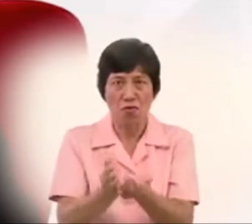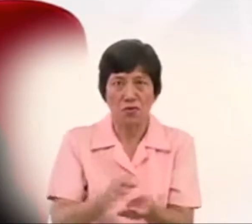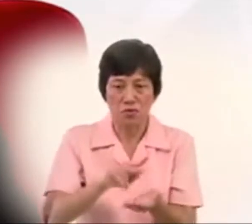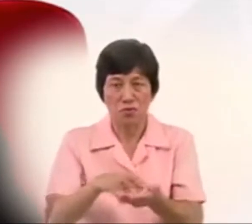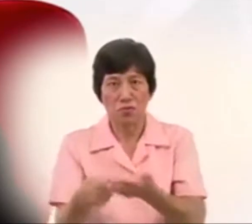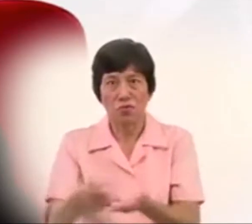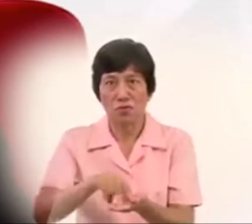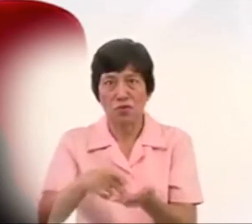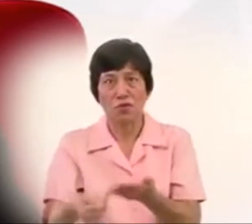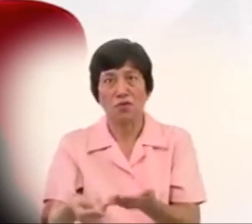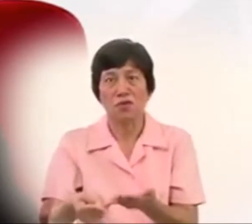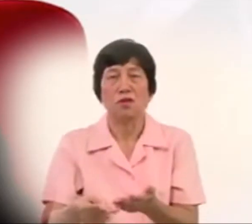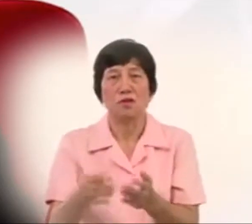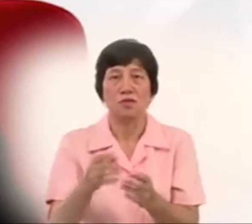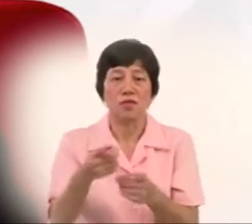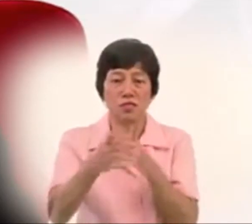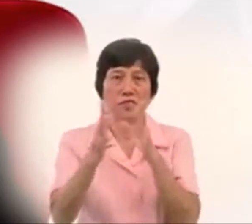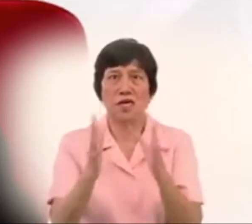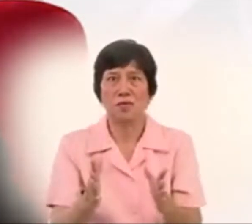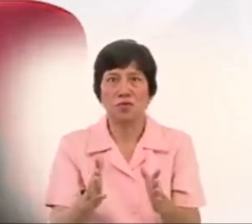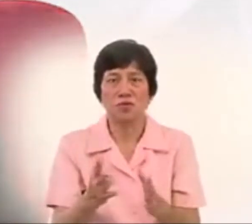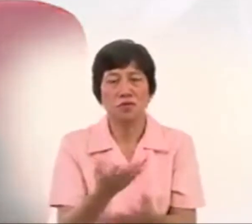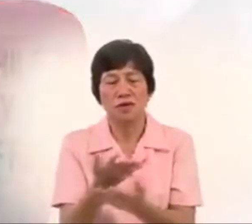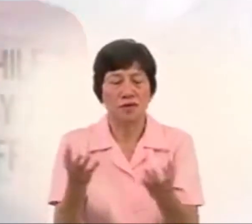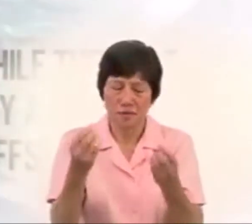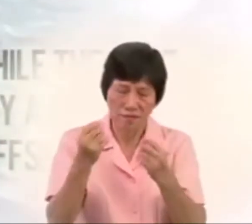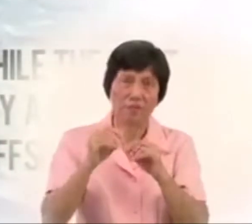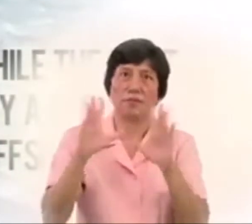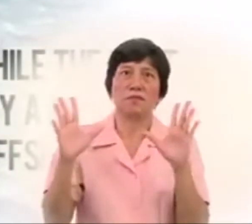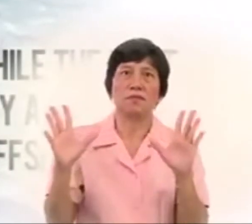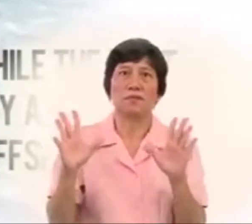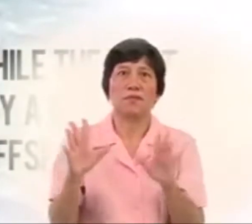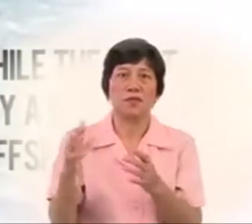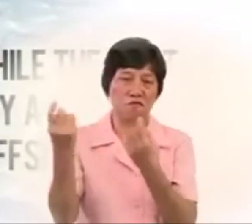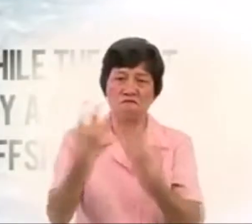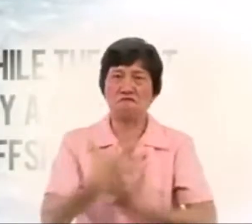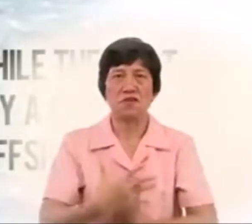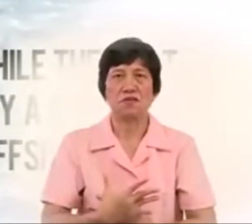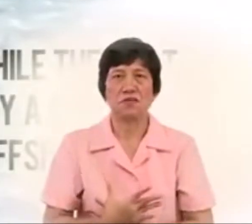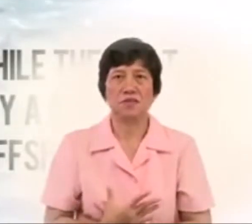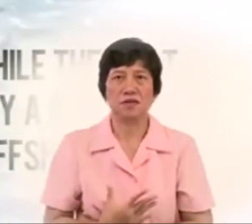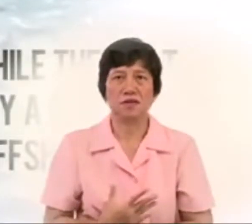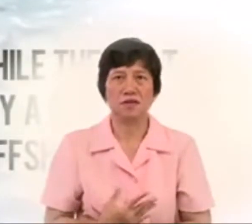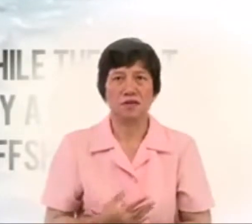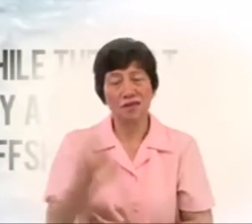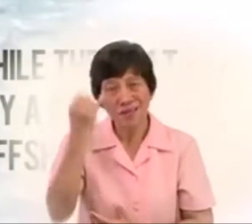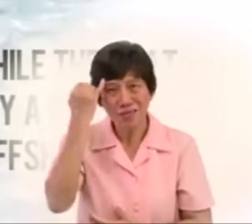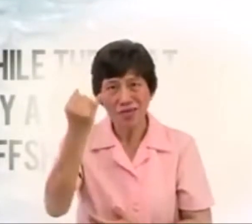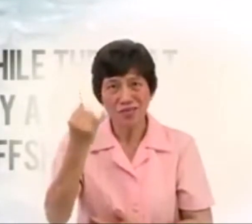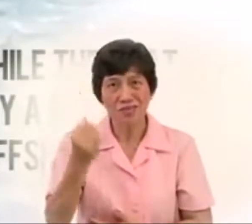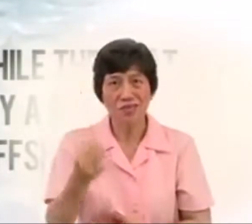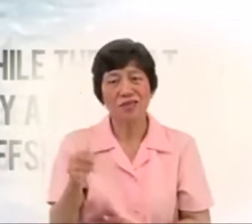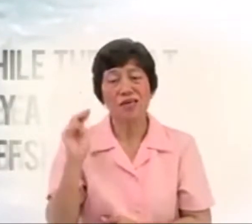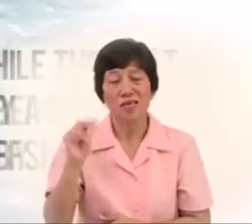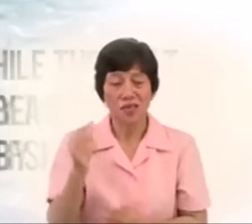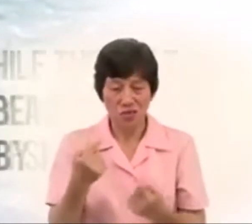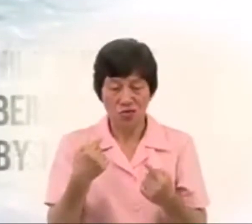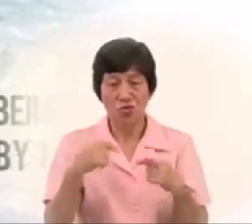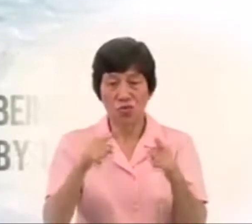the disciples. And they panicked. Imagine, they were supposed to go to the other